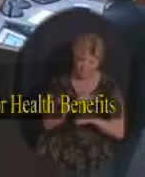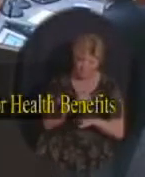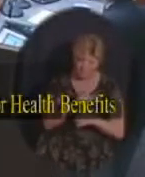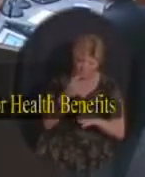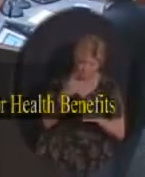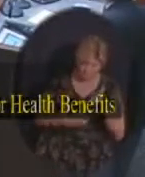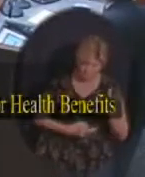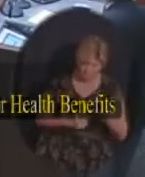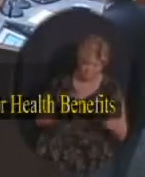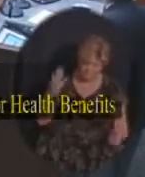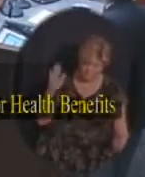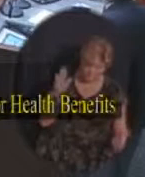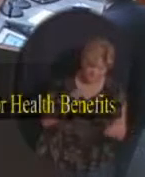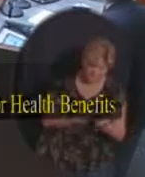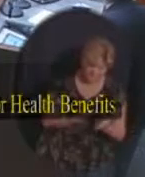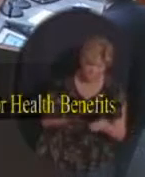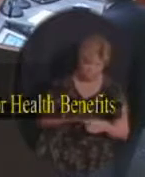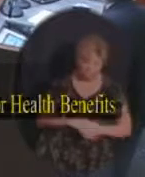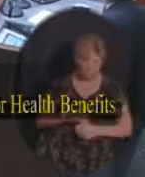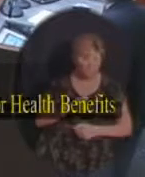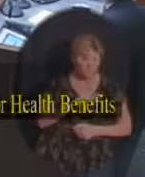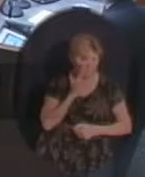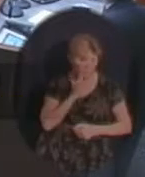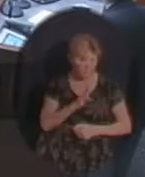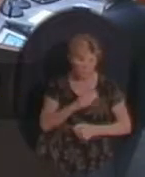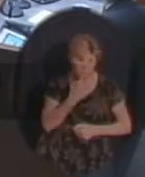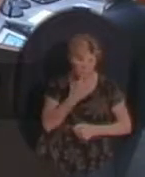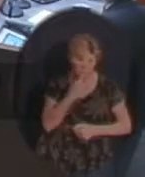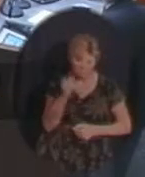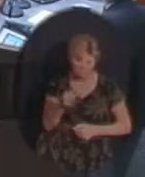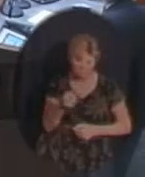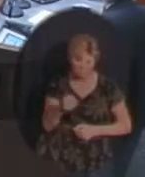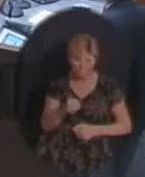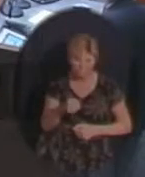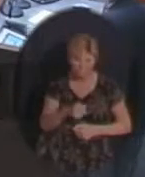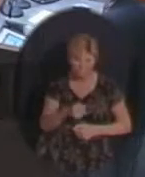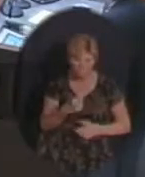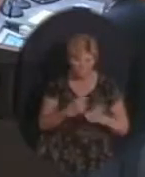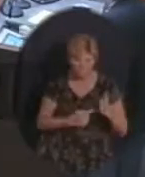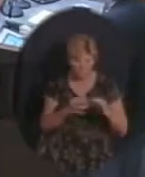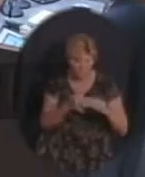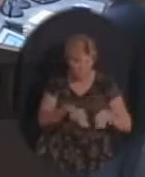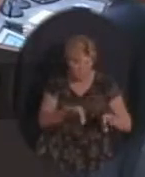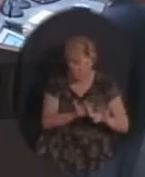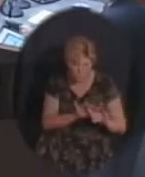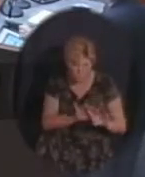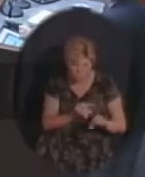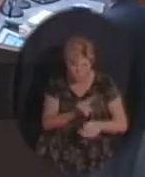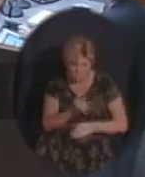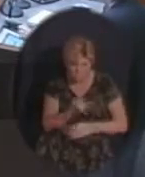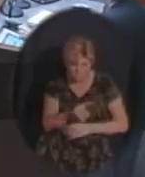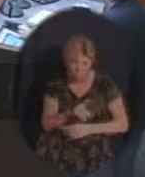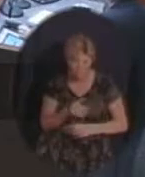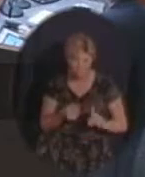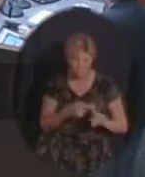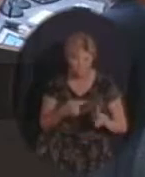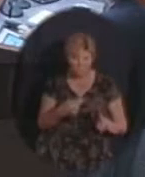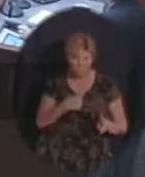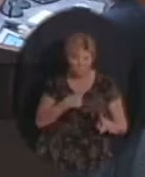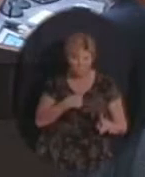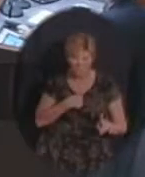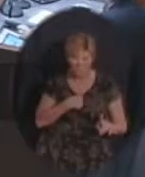Jim? I would absolutely support what Rita said. To me, the key is that we have to really delineate in